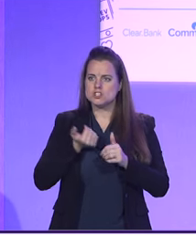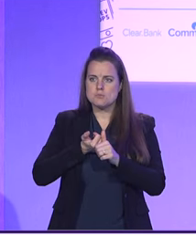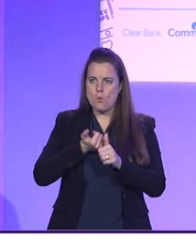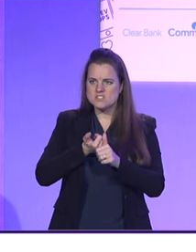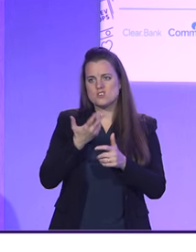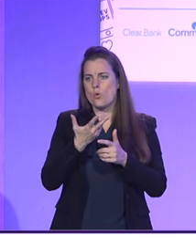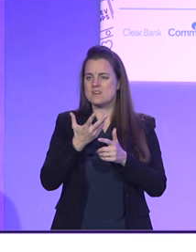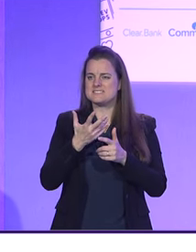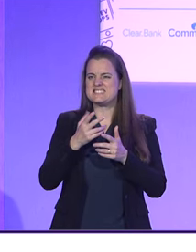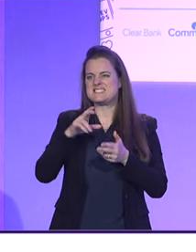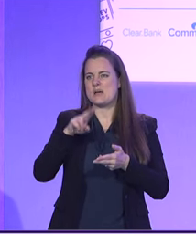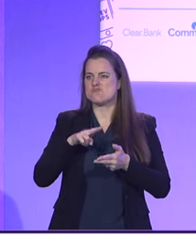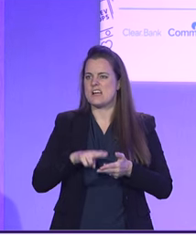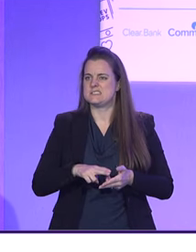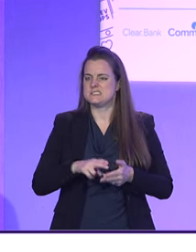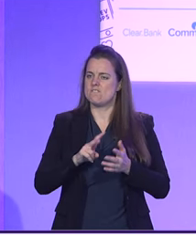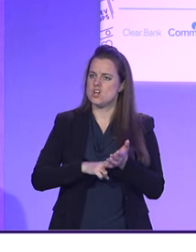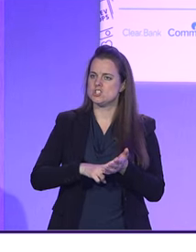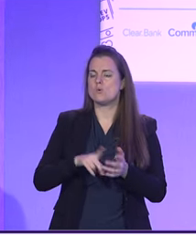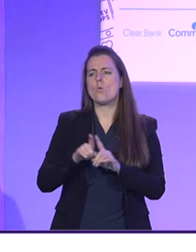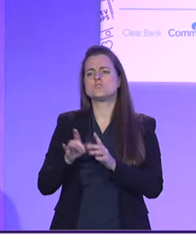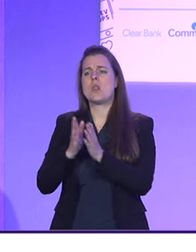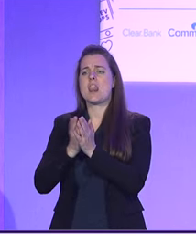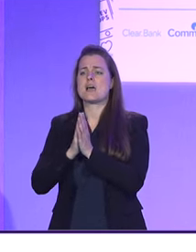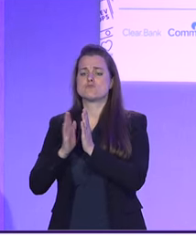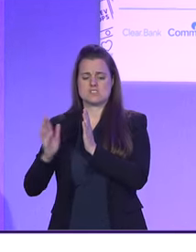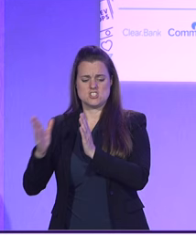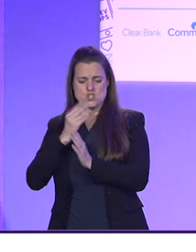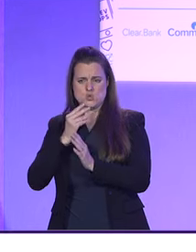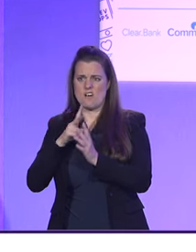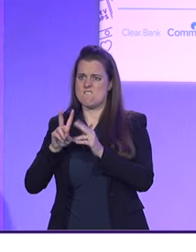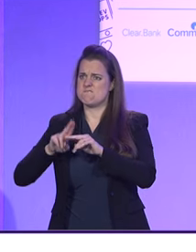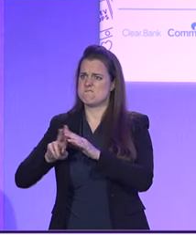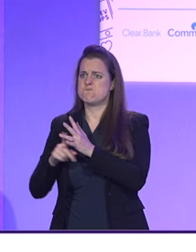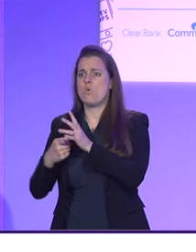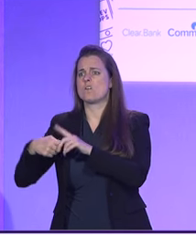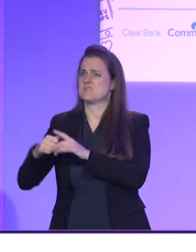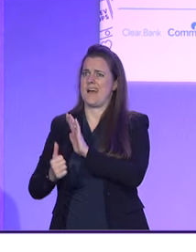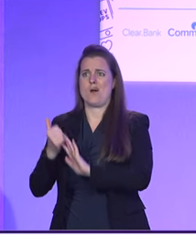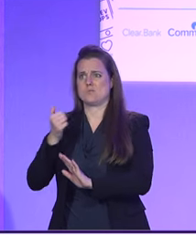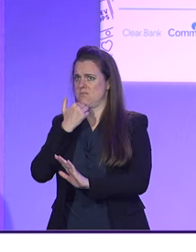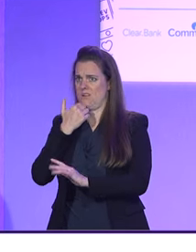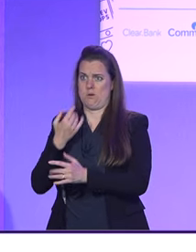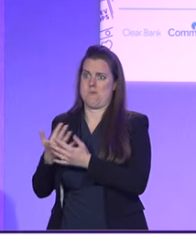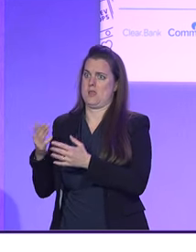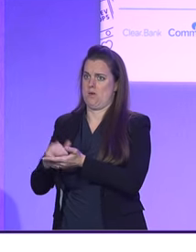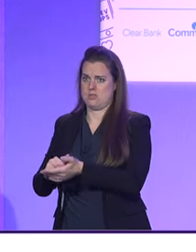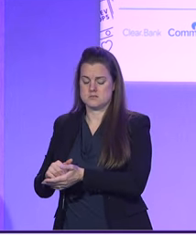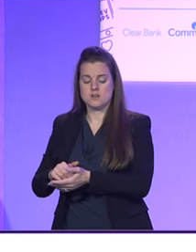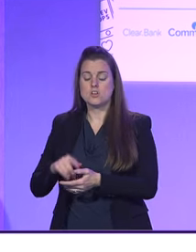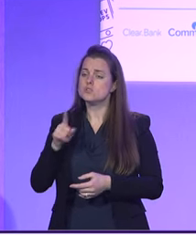of things. We've got libraries using forks that are many months out of date. You can look at things